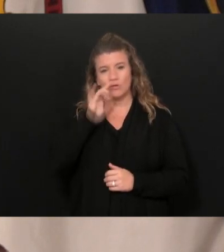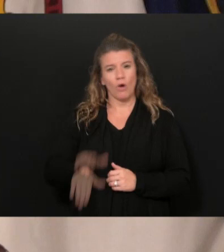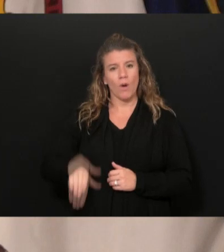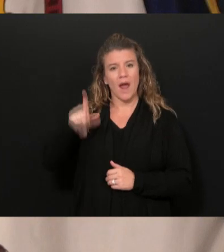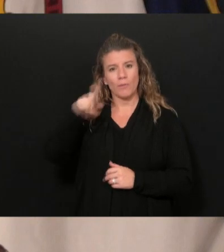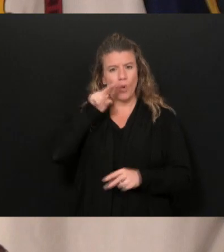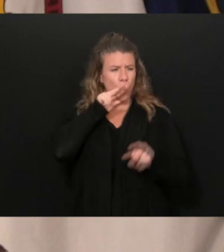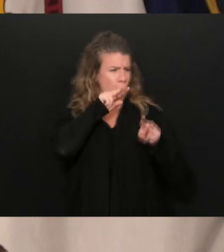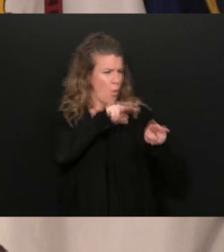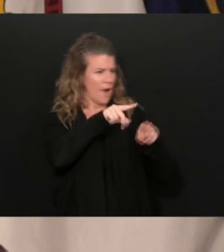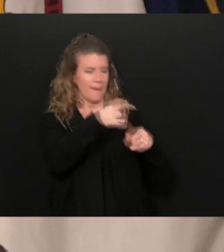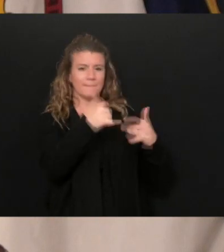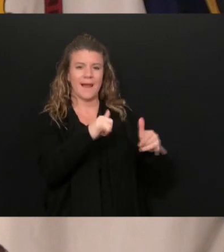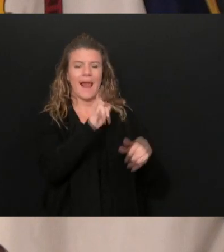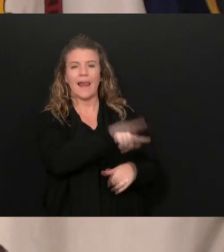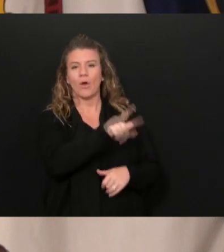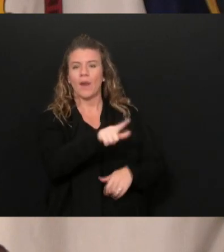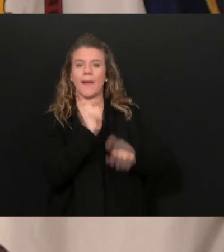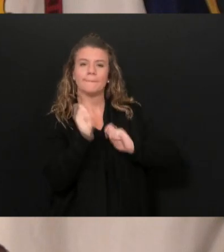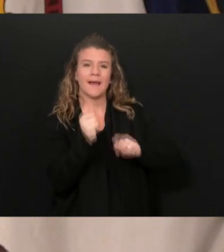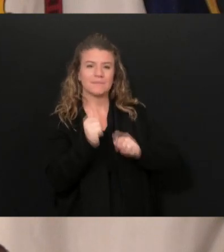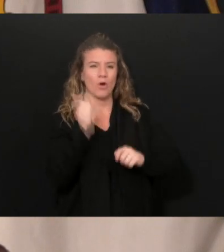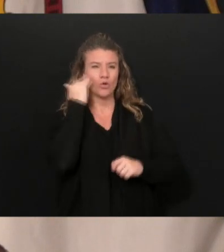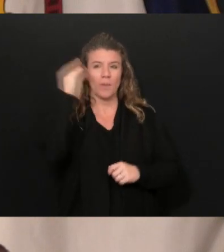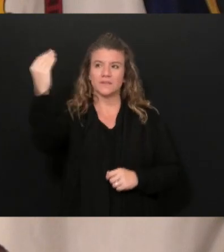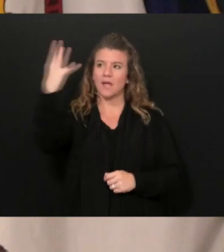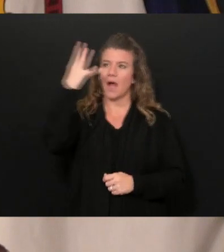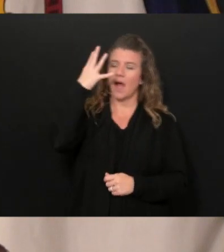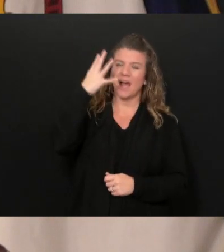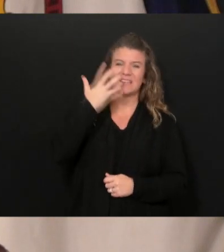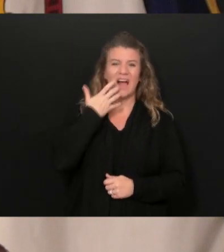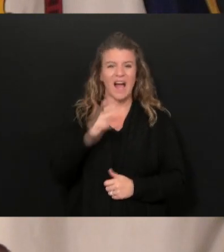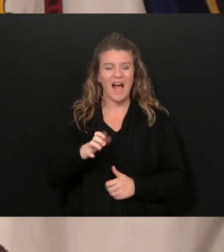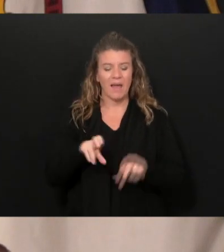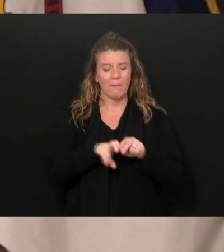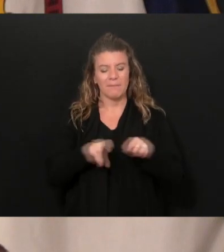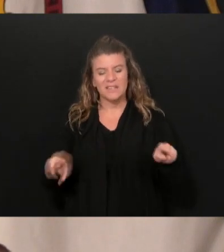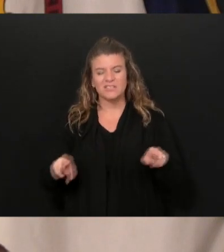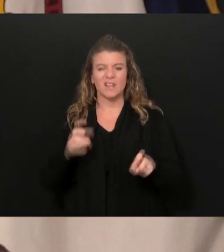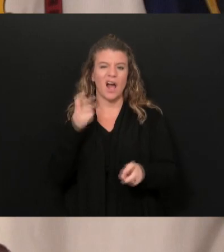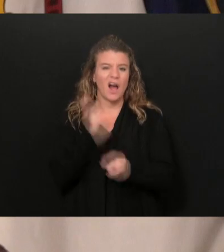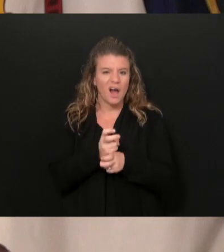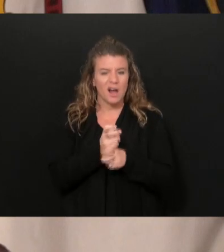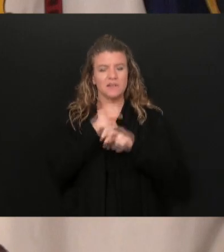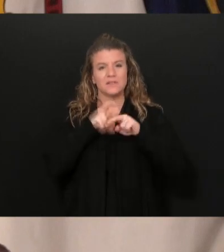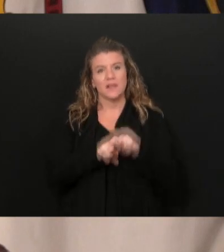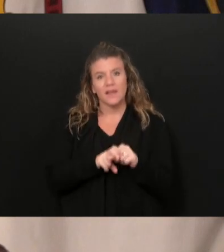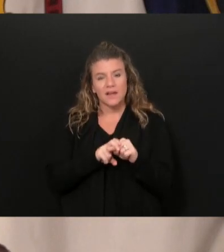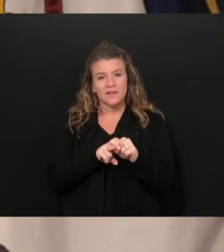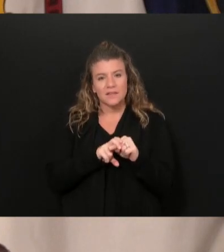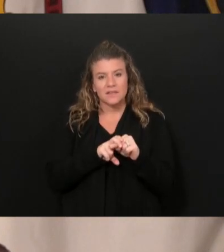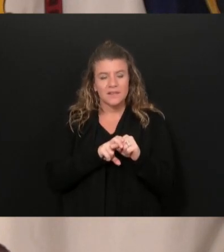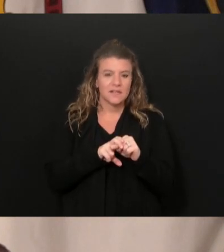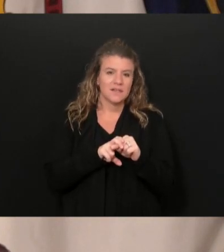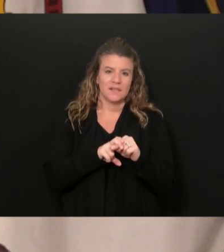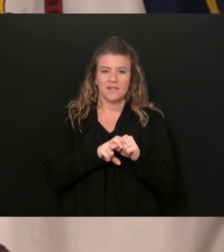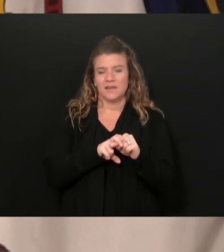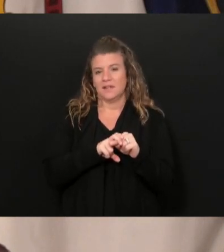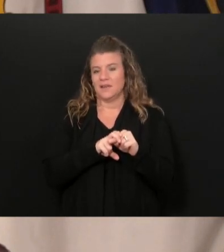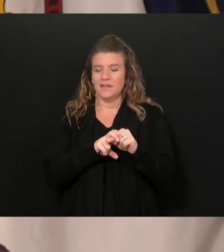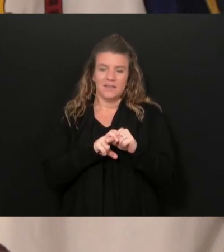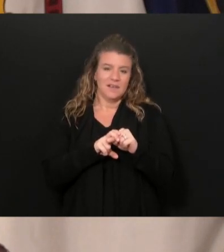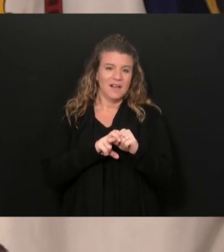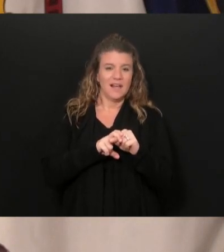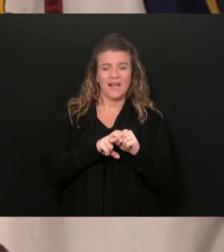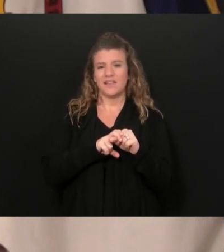game or whatever, and the sun would be hot and the bleachers would be hard, and then you